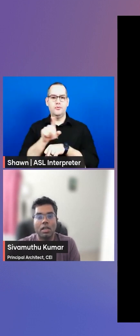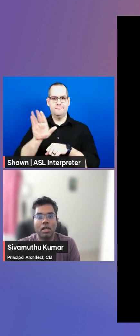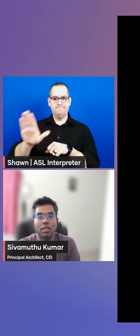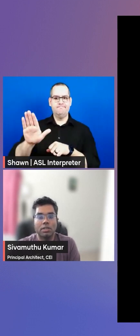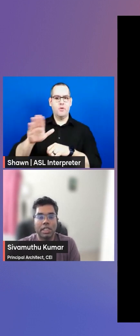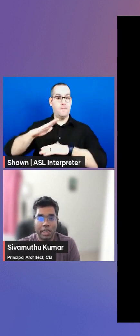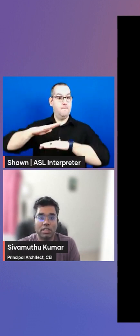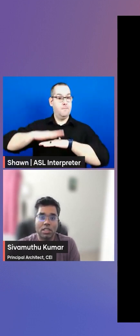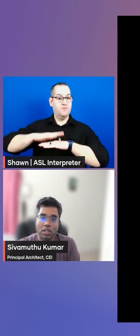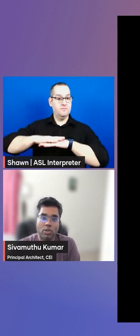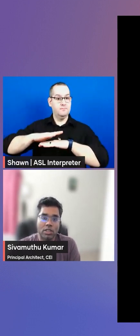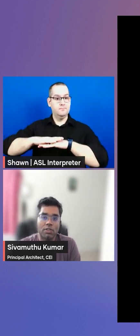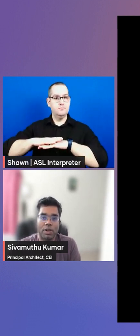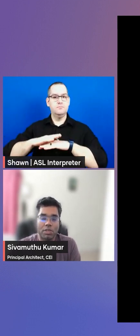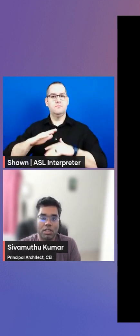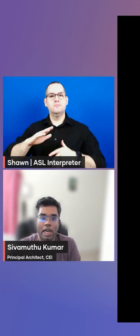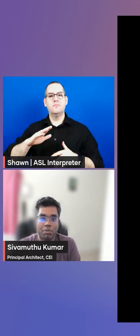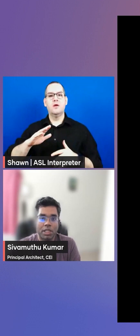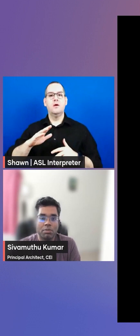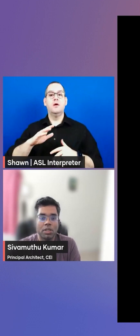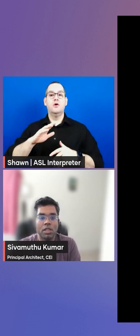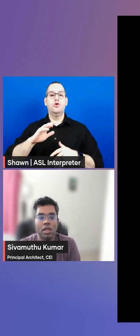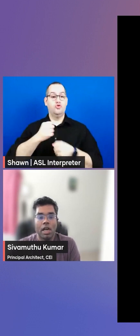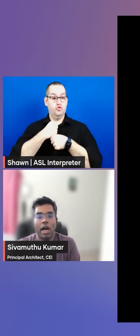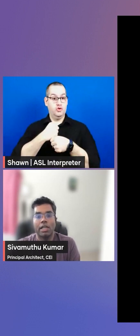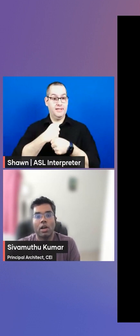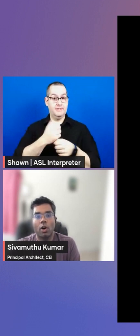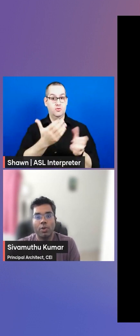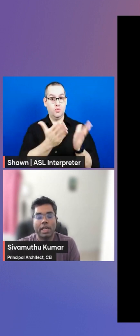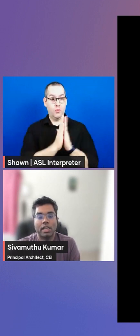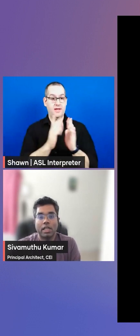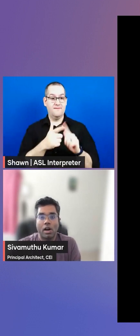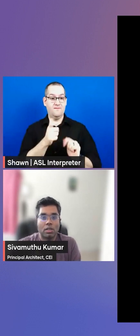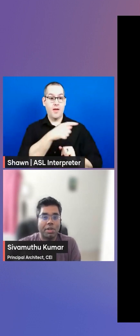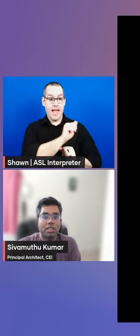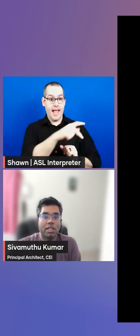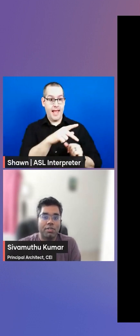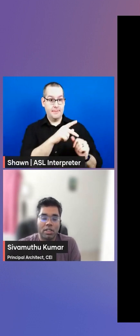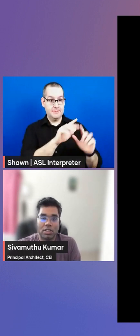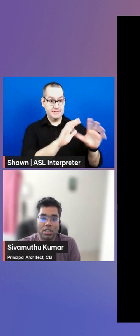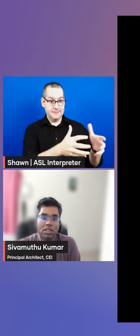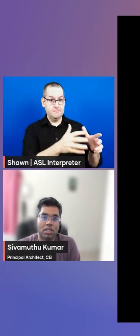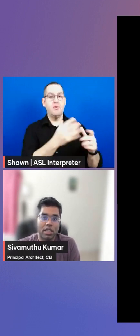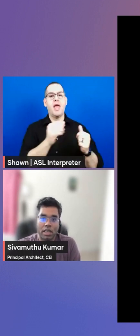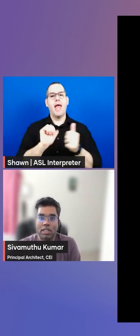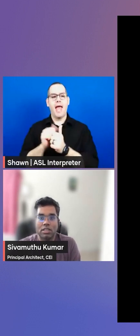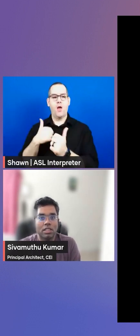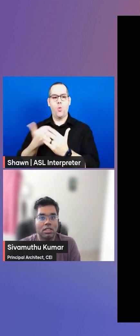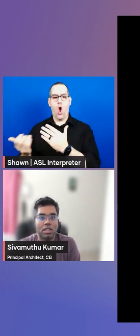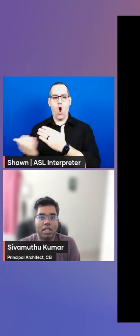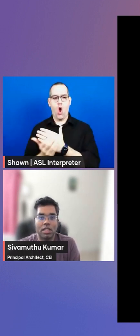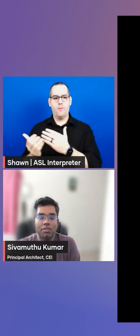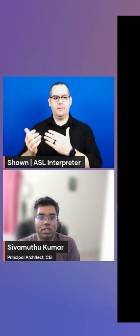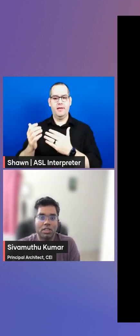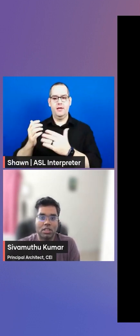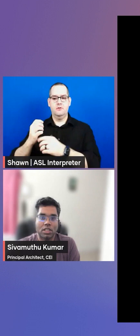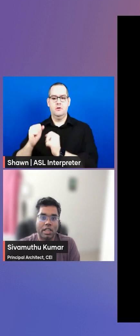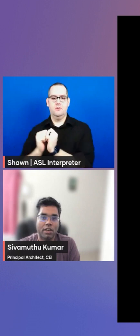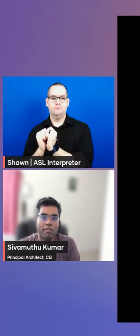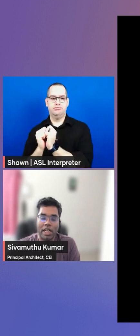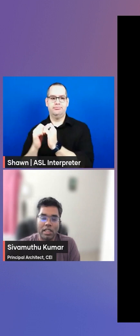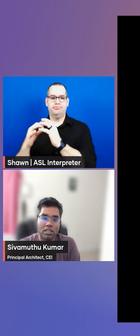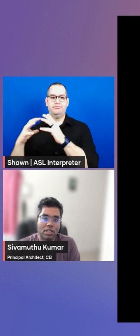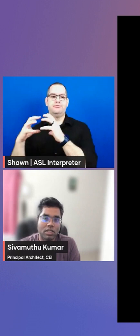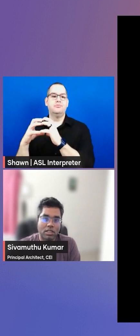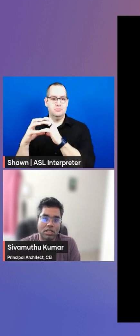platform creation request from the app team, and how we can like automate the infrastructure creation and the infrastructure